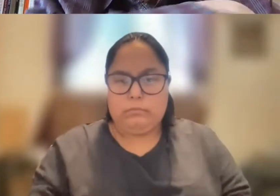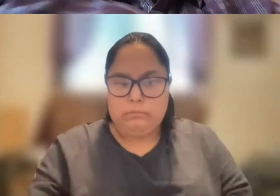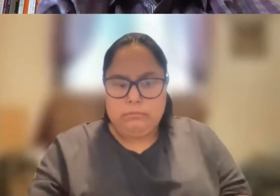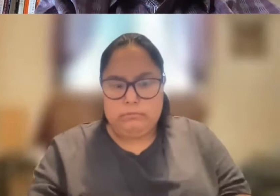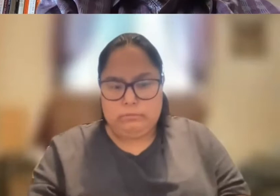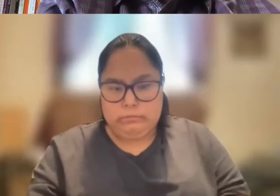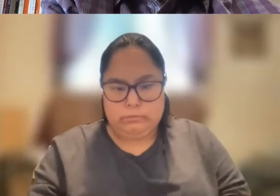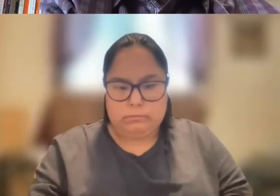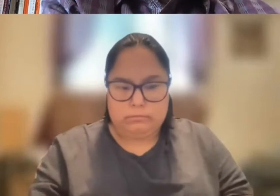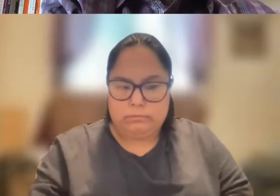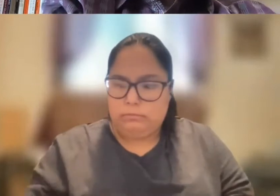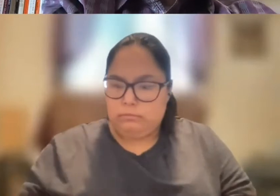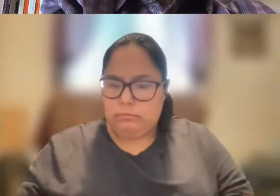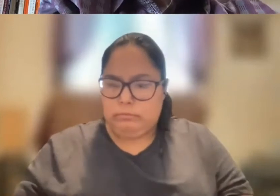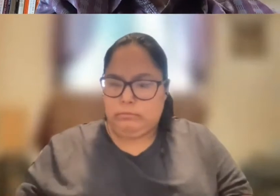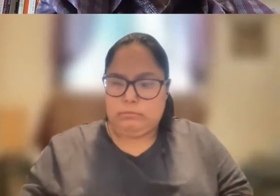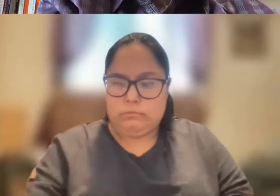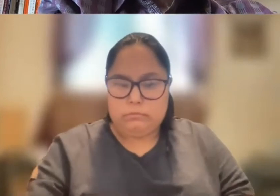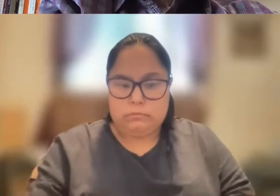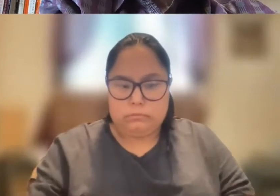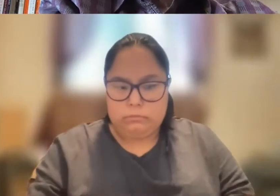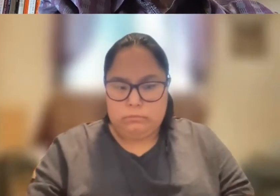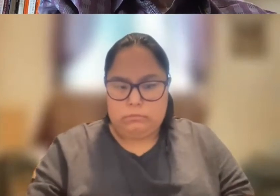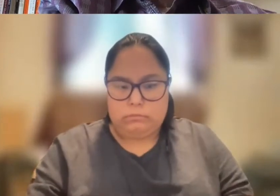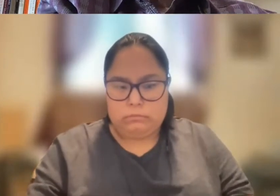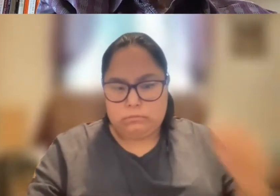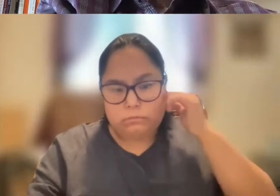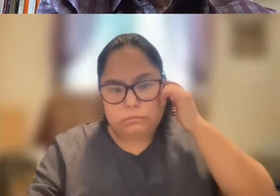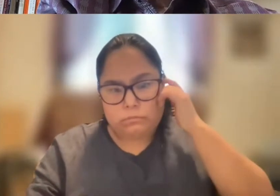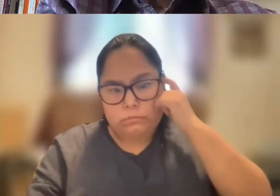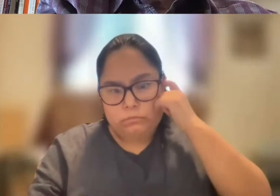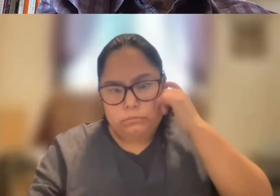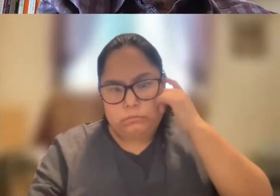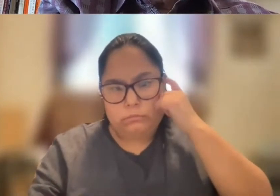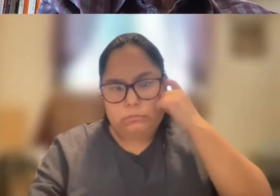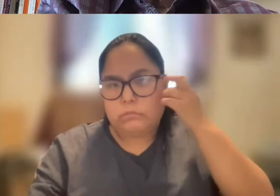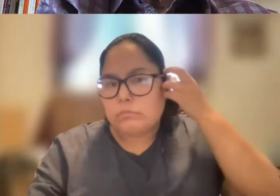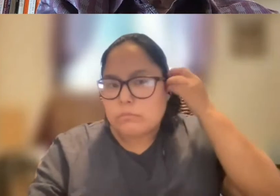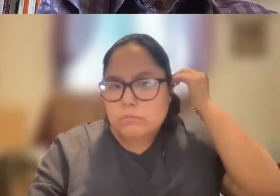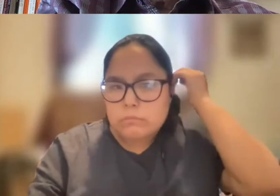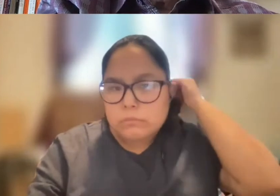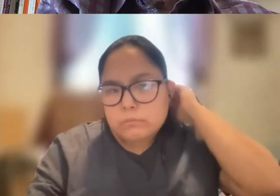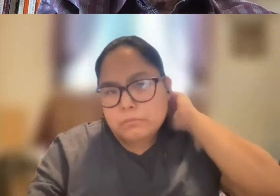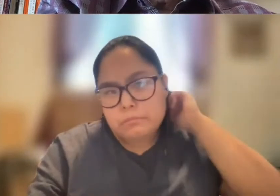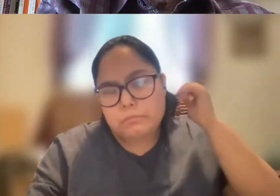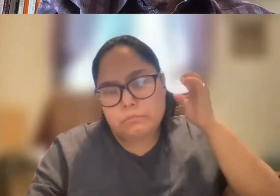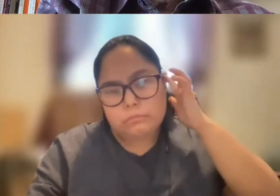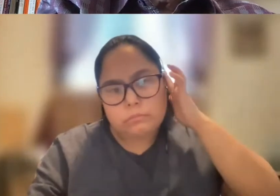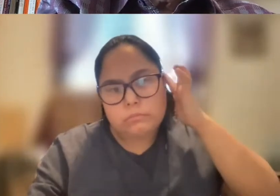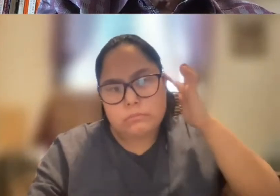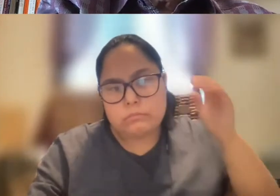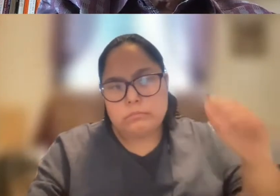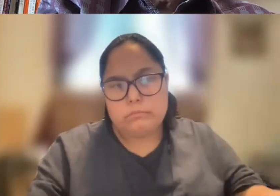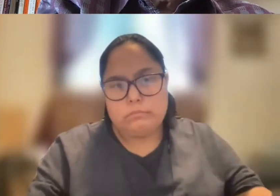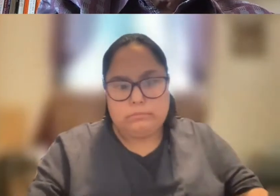Said. We have a couple of comments. Bill Lee has said, "Thank you so much for your story, John.